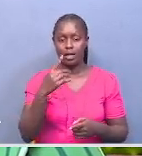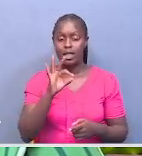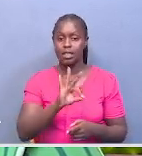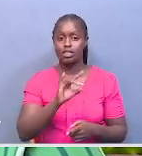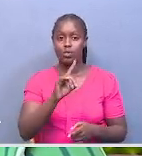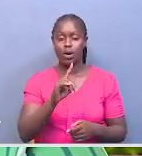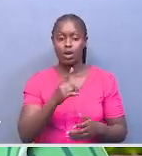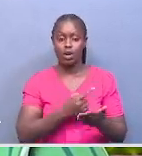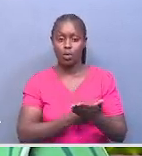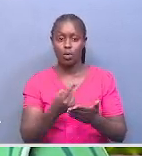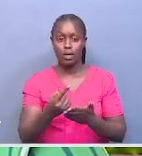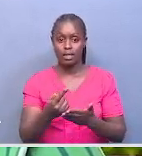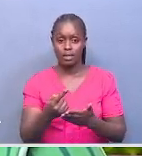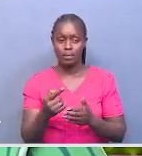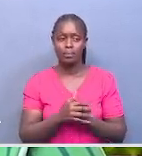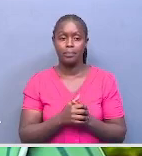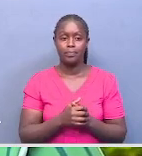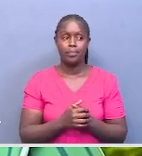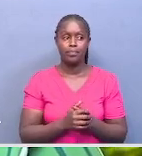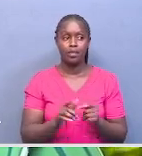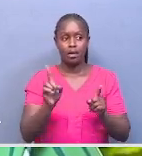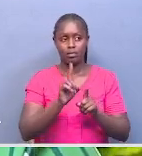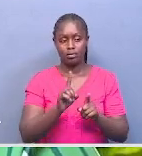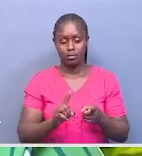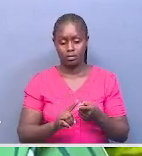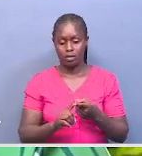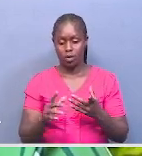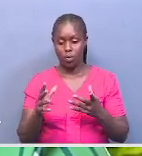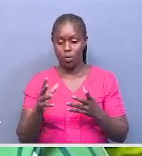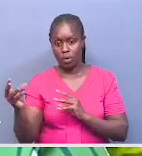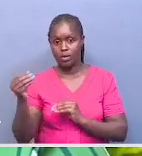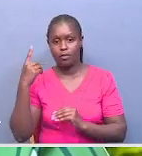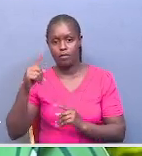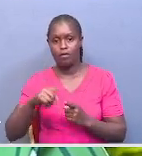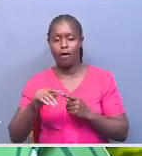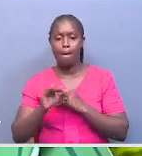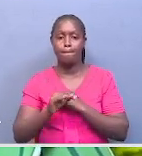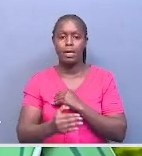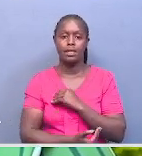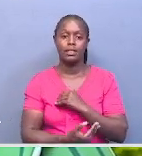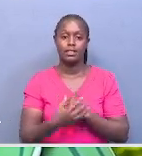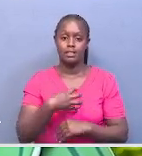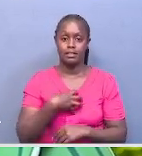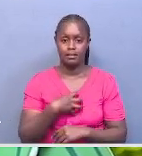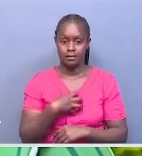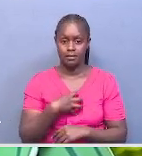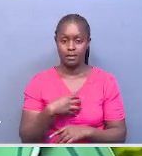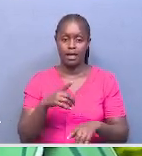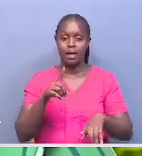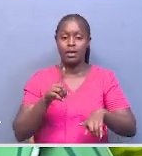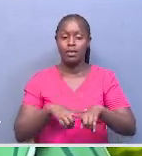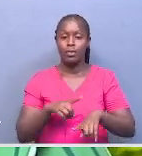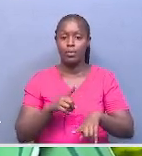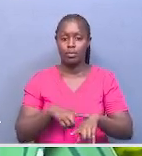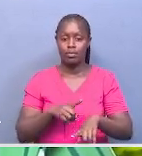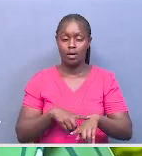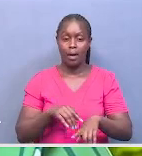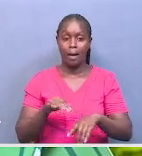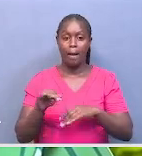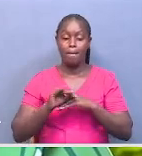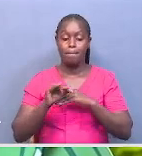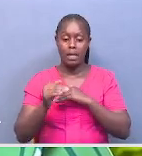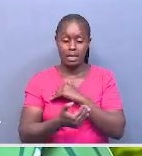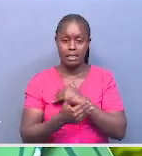31 weeks, and I went on maternity leave, and when the maternity leave was